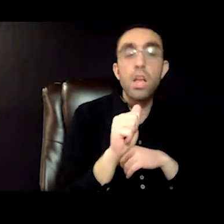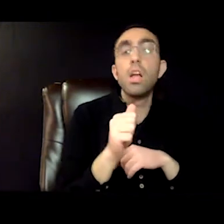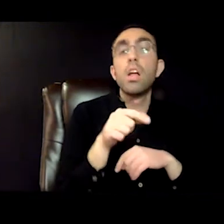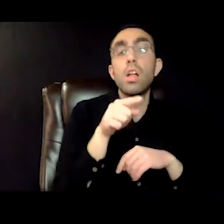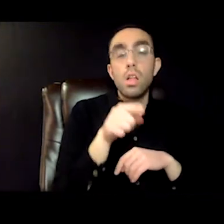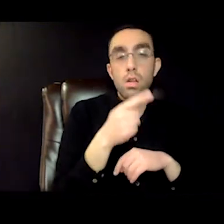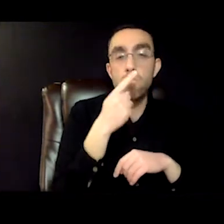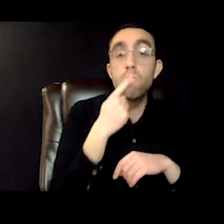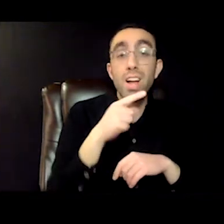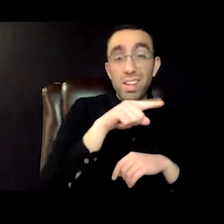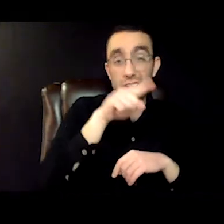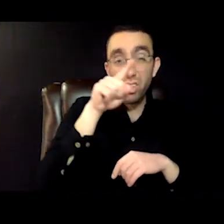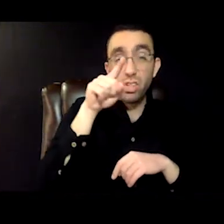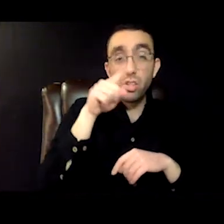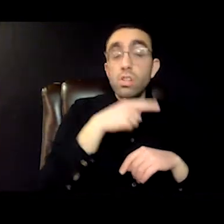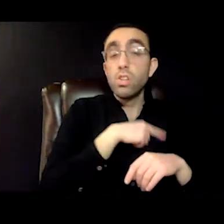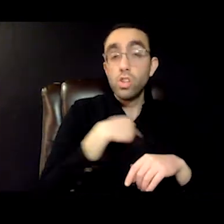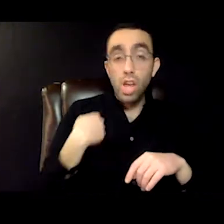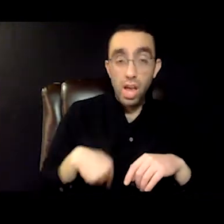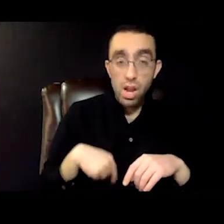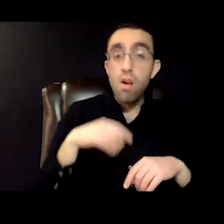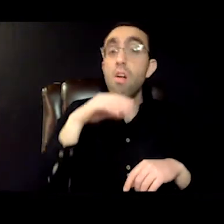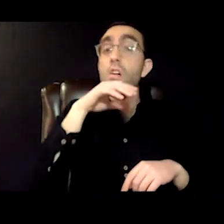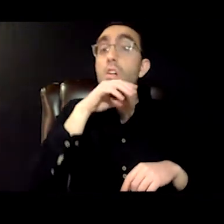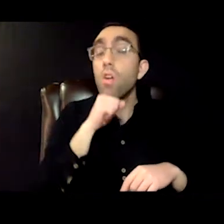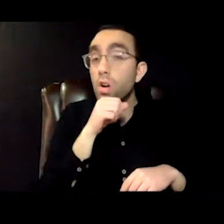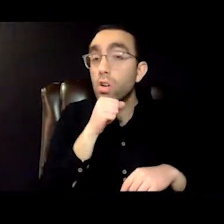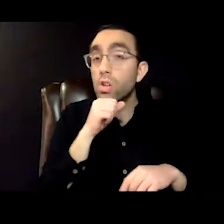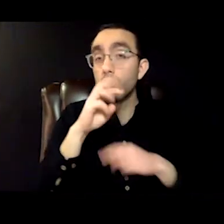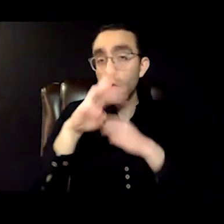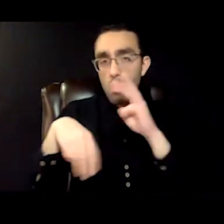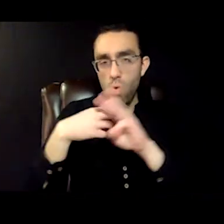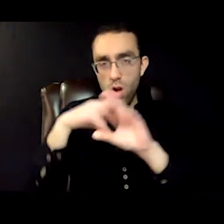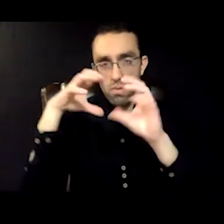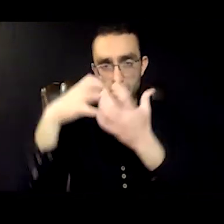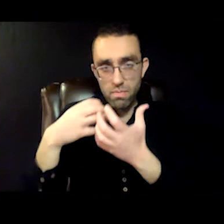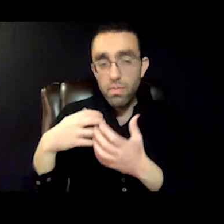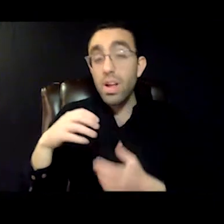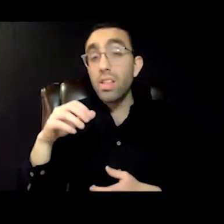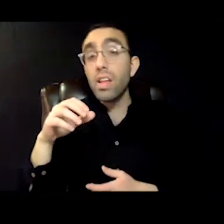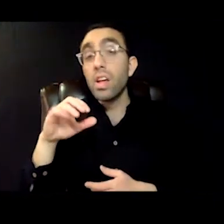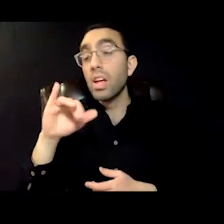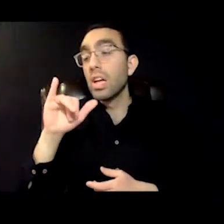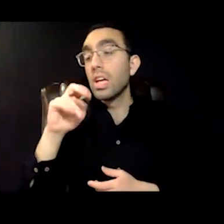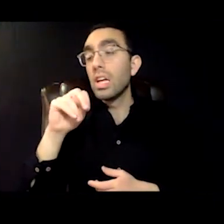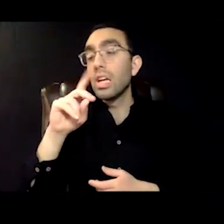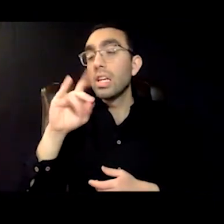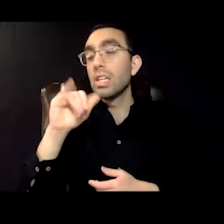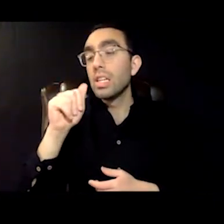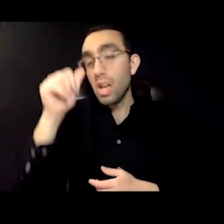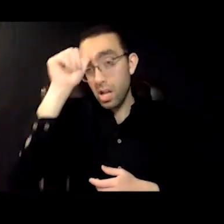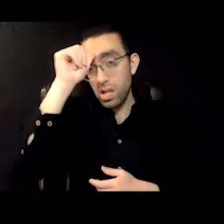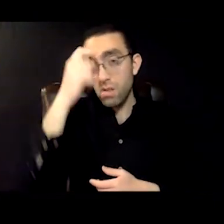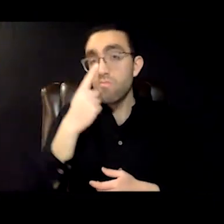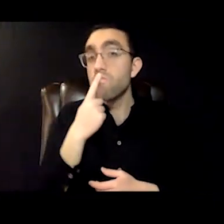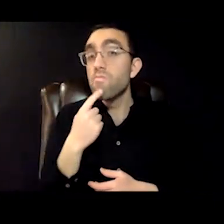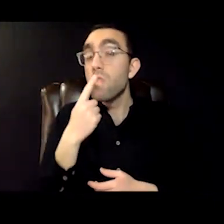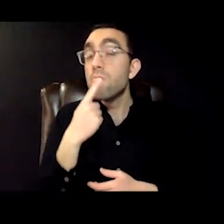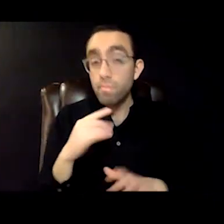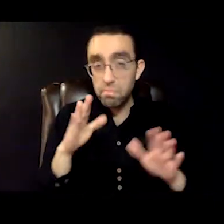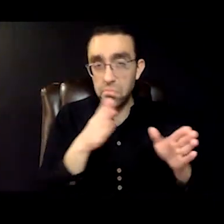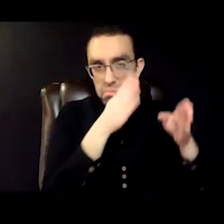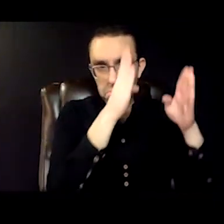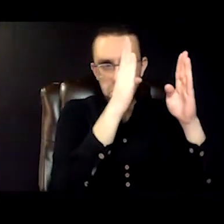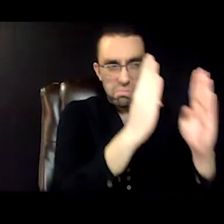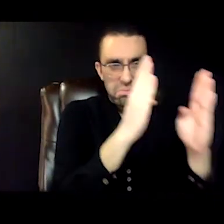Brazil, the orange is the world, and India is red. And so when you look at